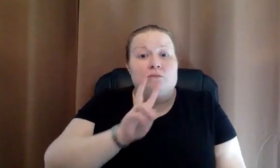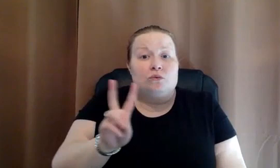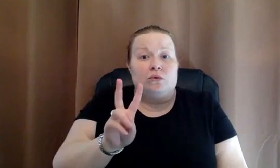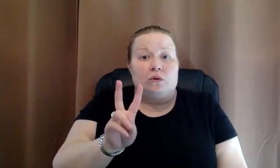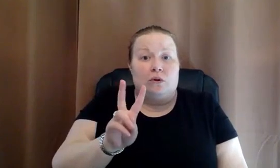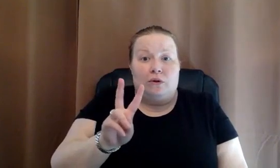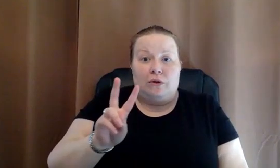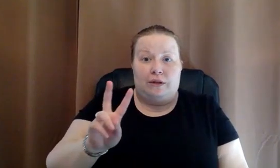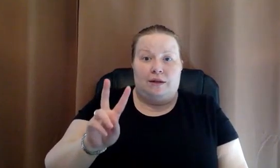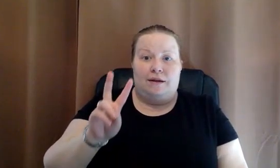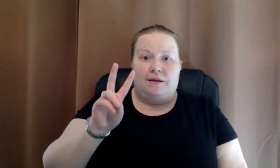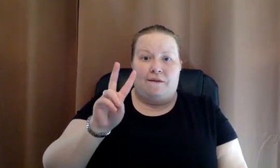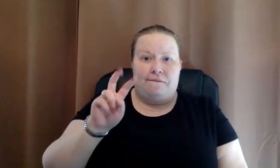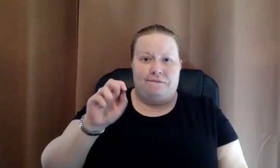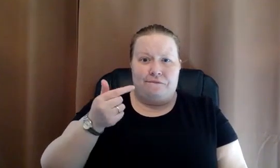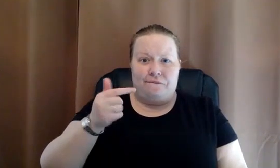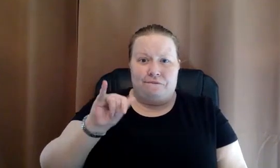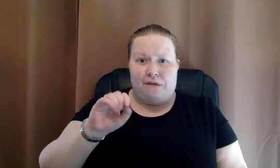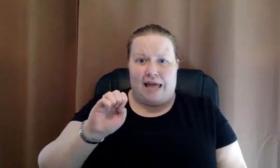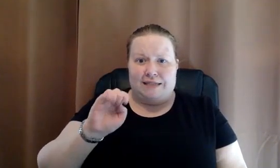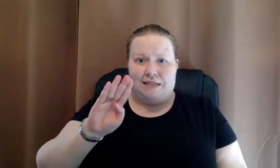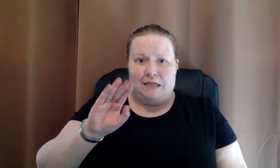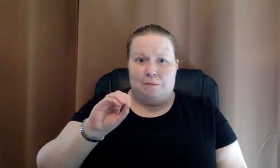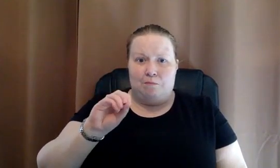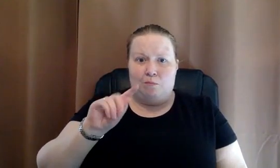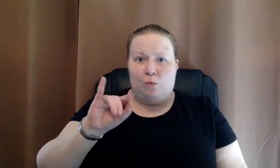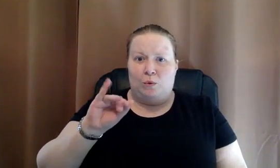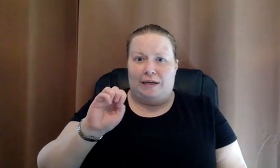Booty was the